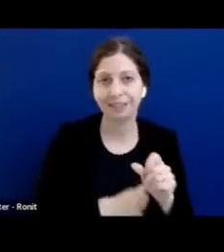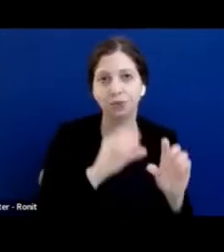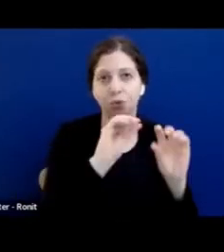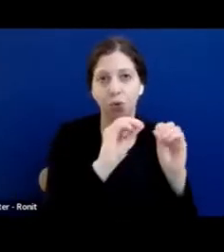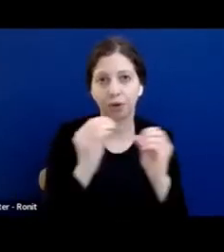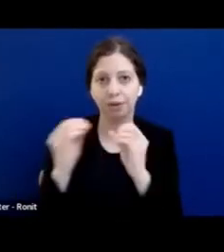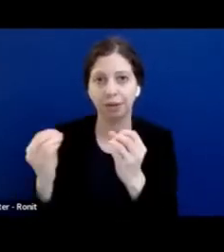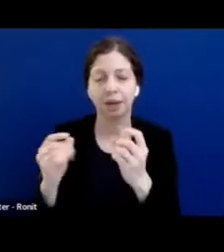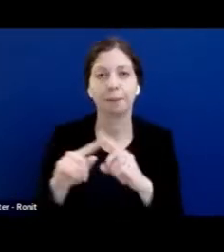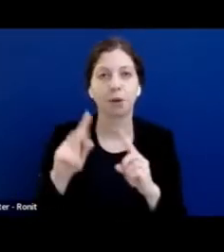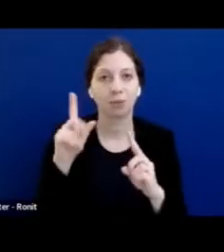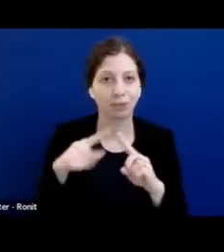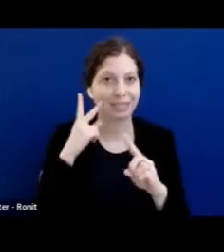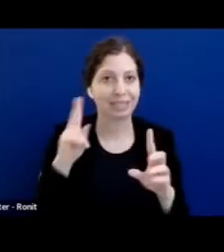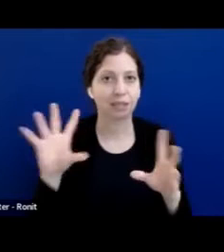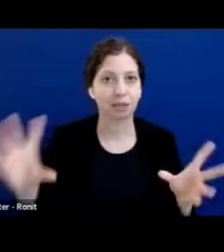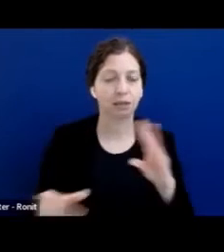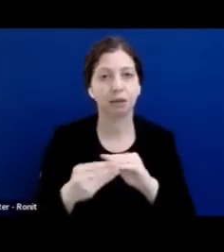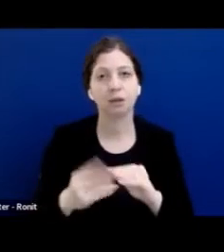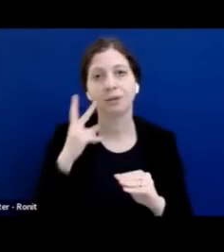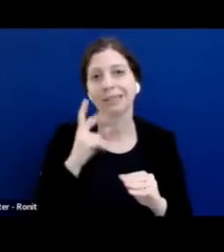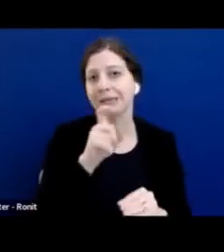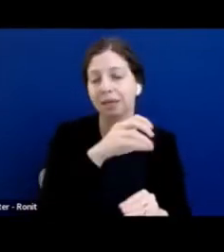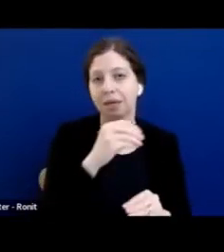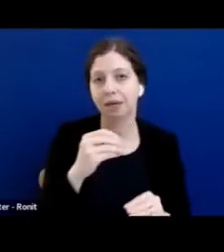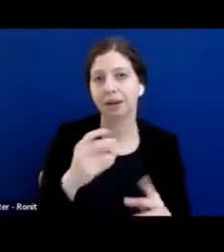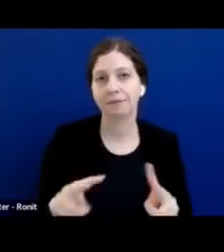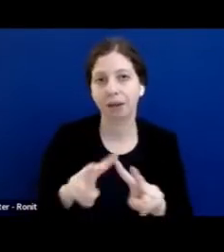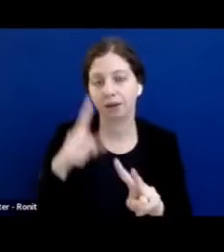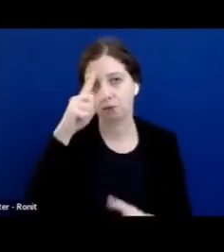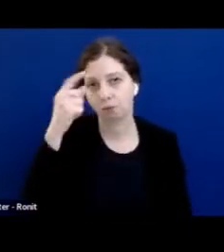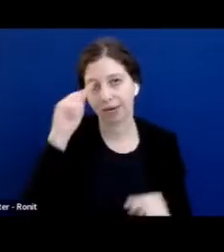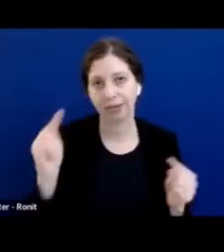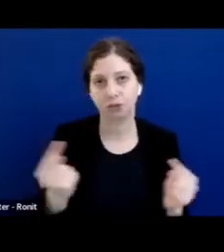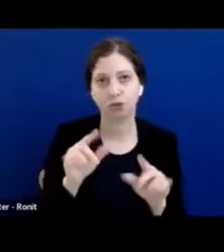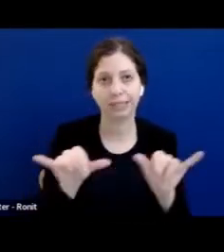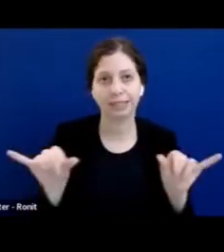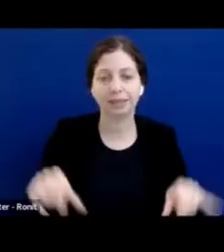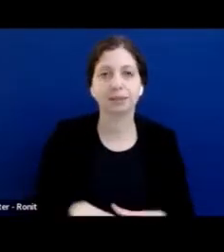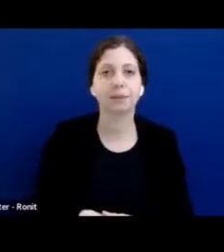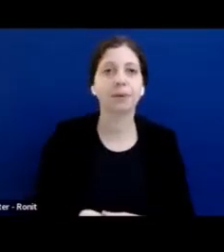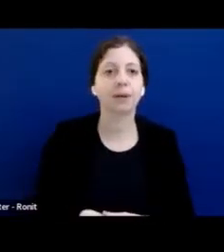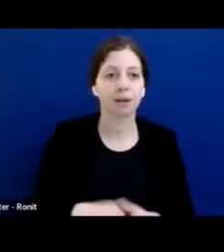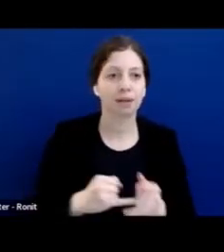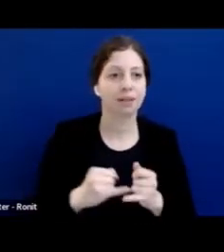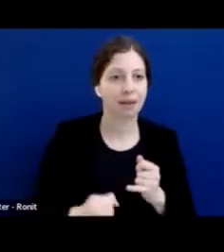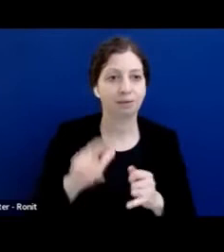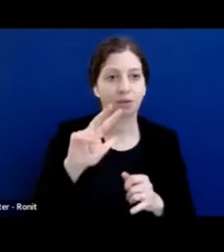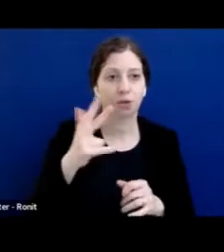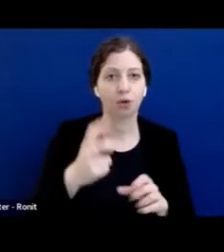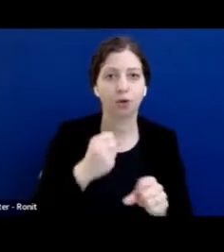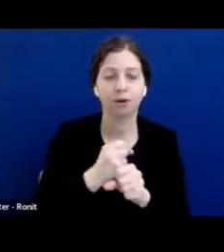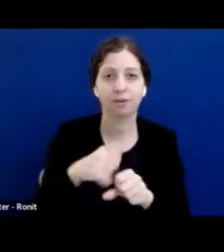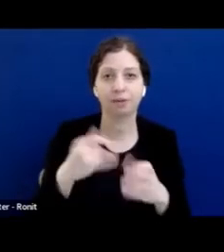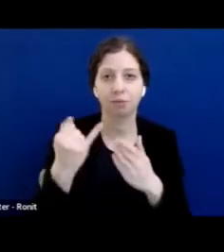looked at in the aggregate shows both the need and the value of the brain injury system. By the end of the 3rd year of this project, there will be an